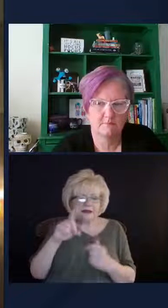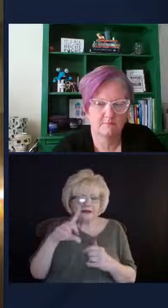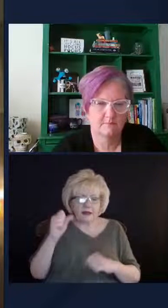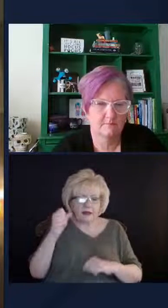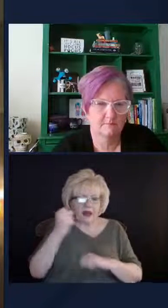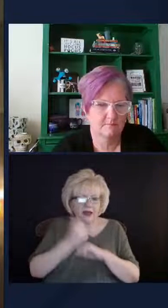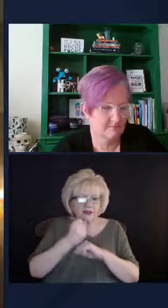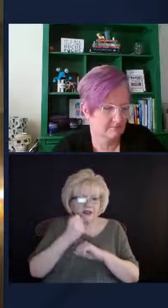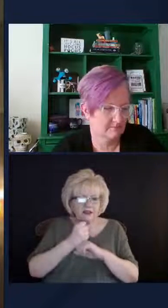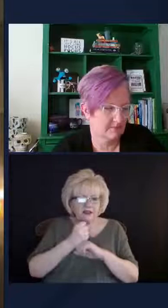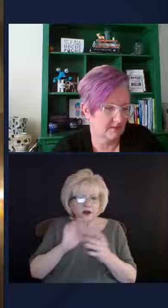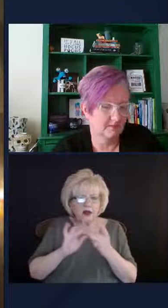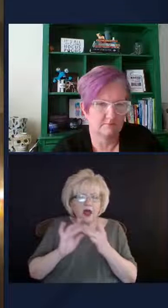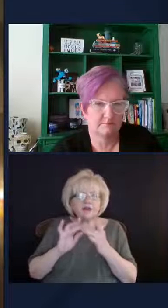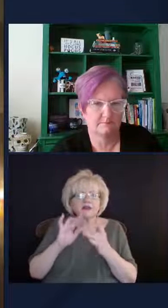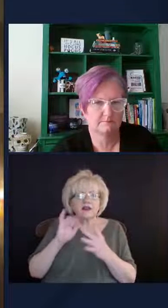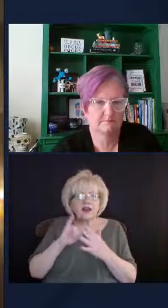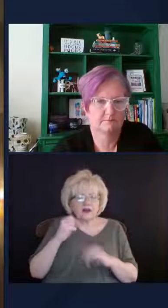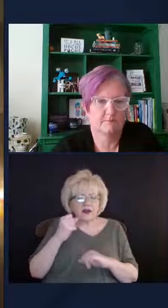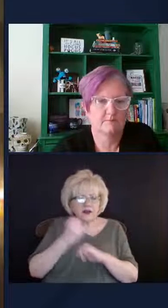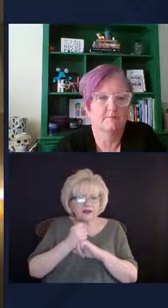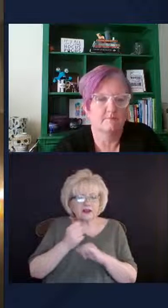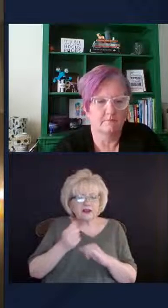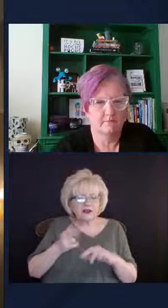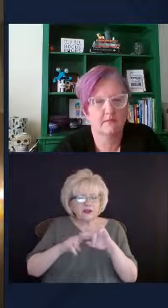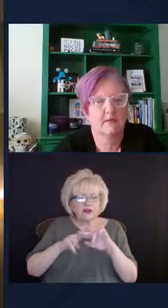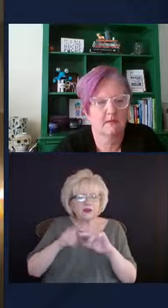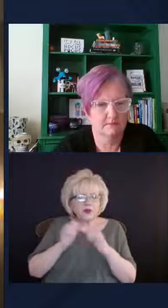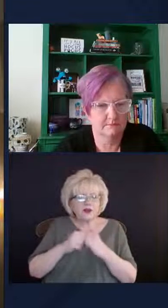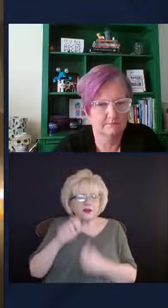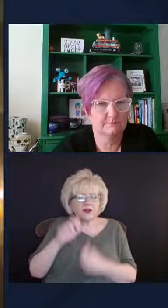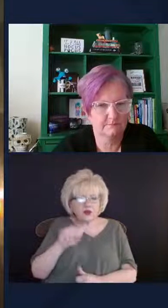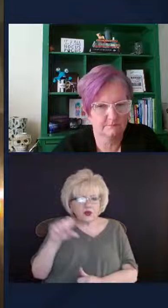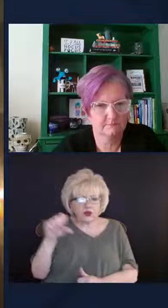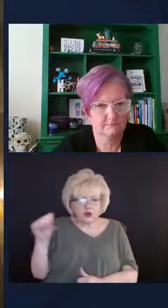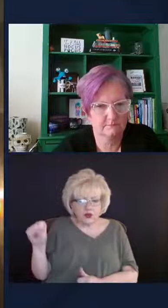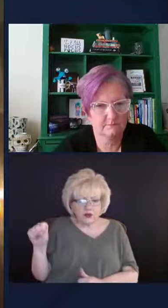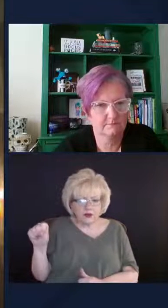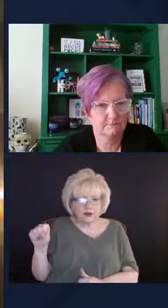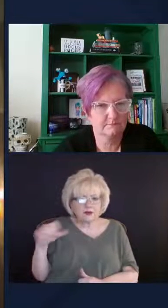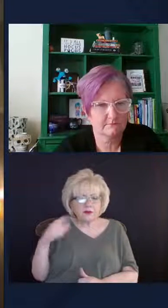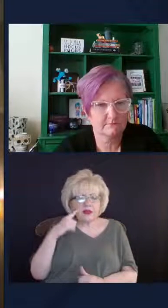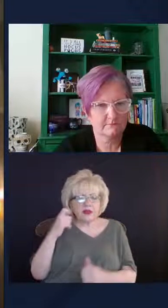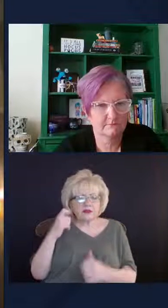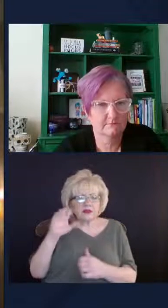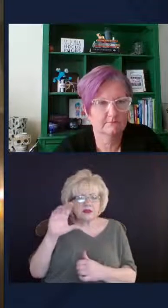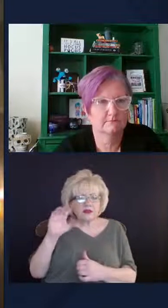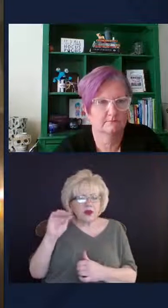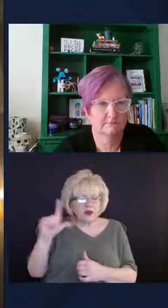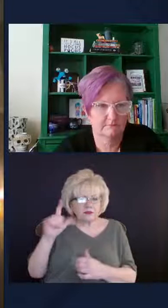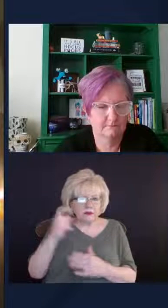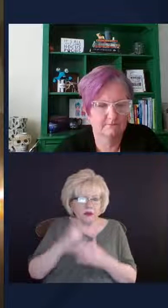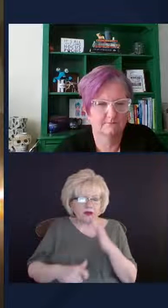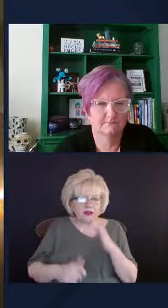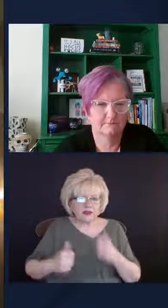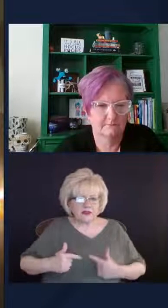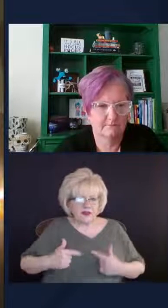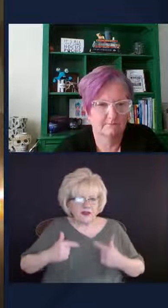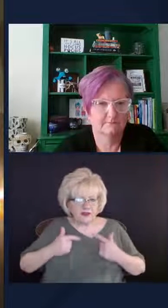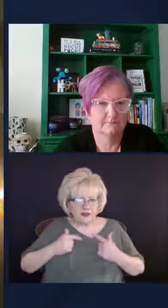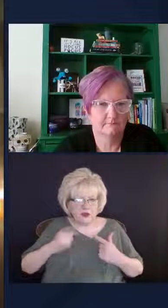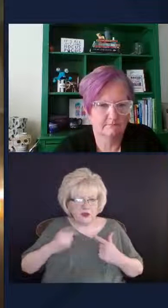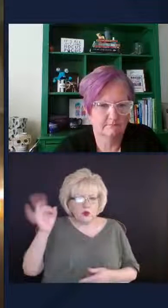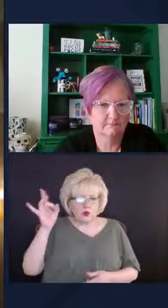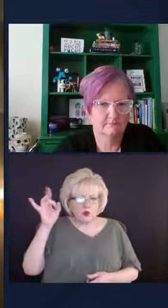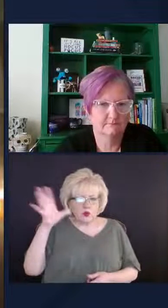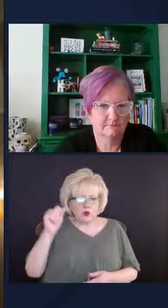are advocating for an increase in Social Security, because the cost of living is exorbitant, and disabled people